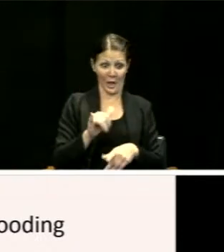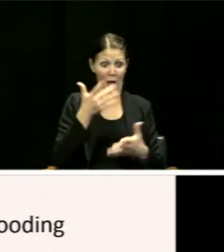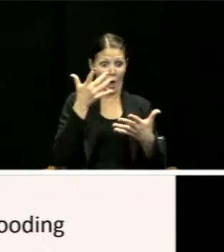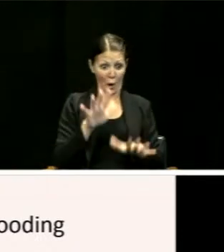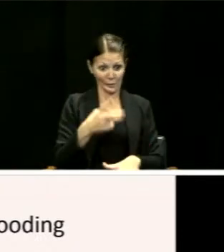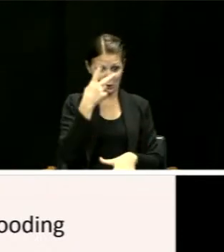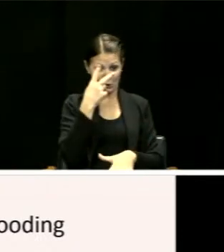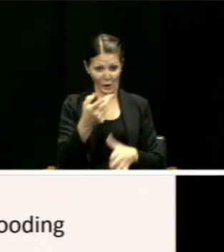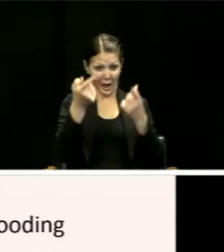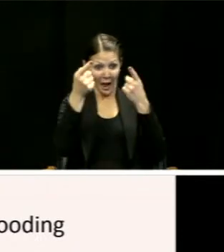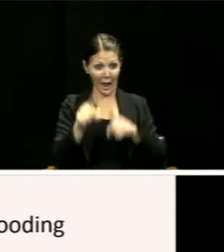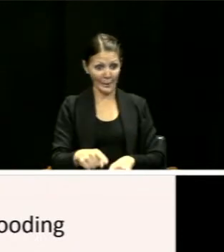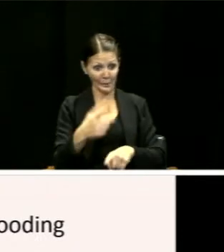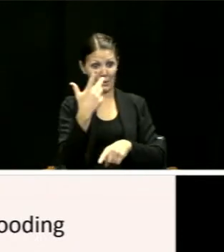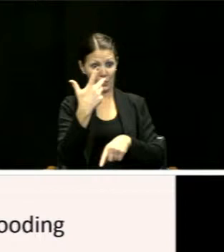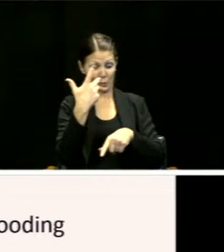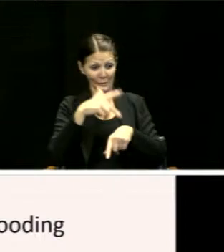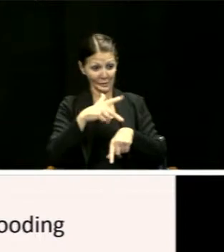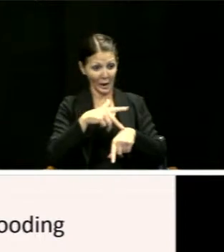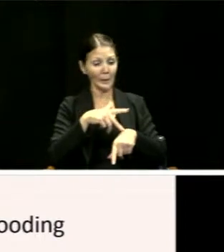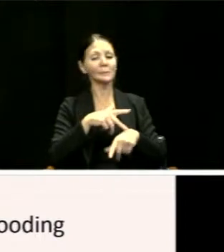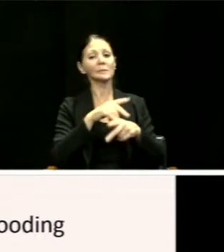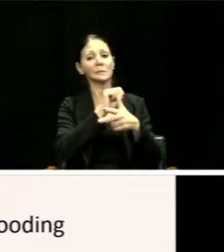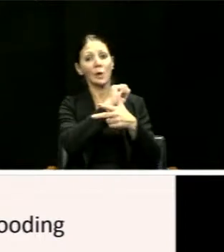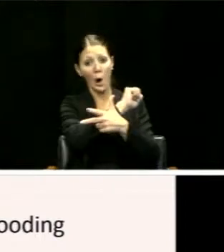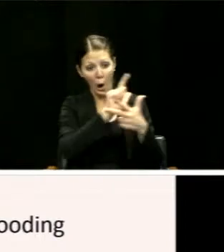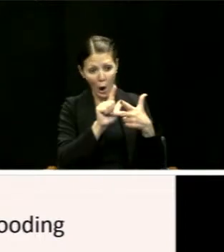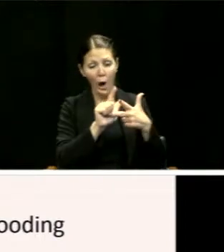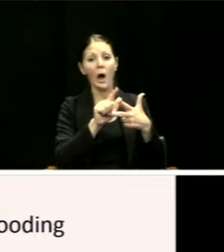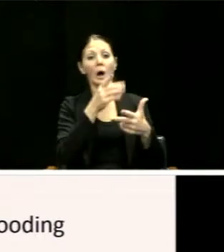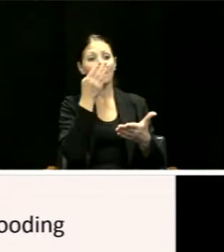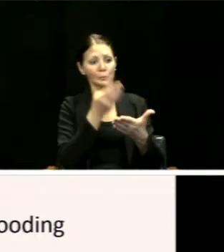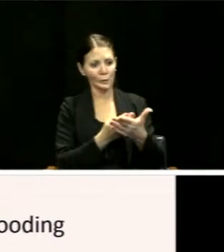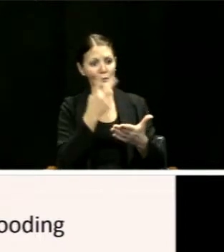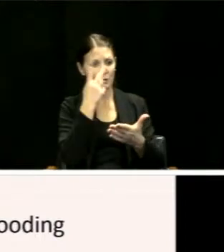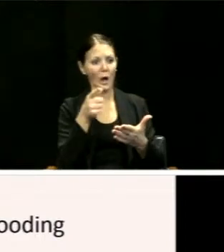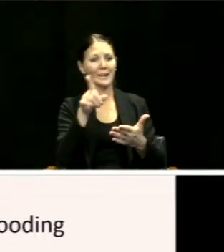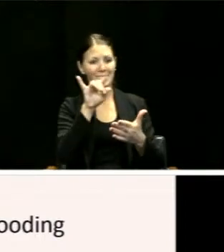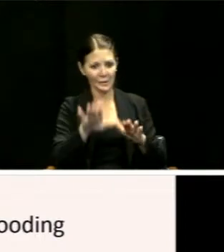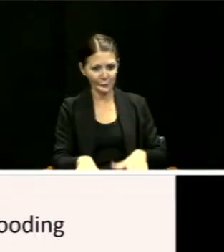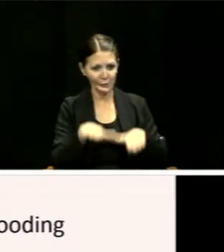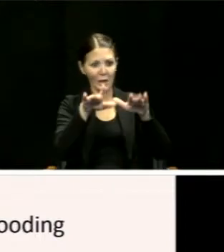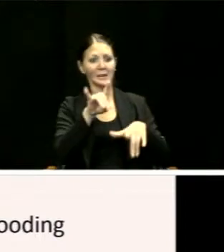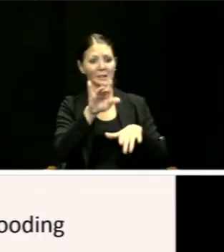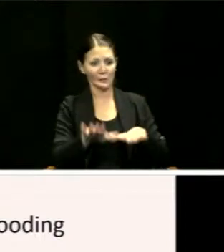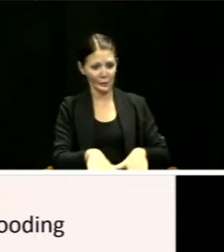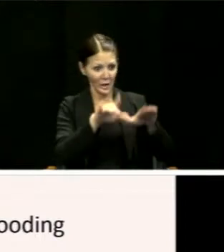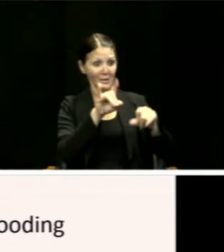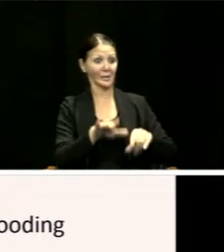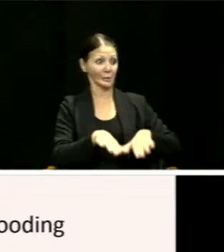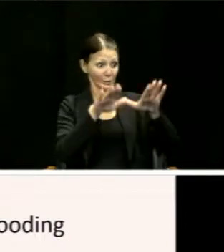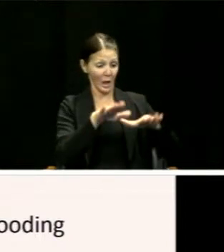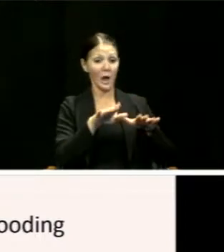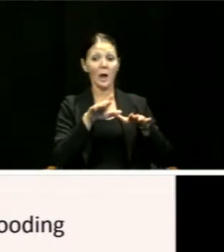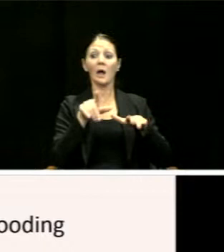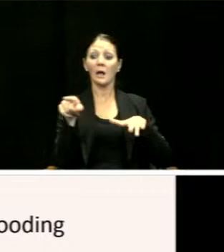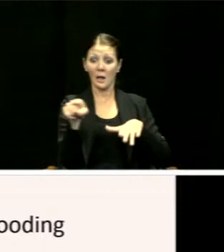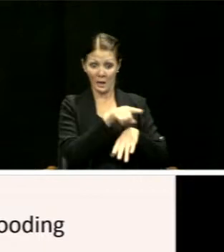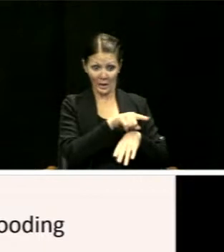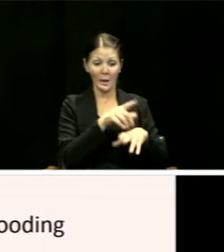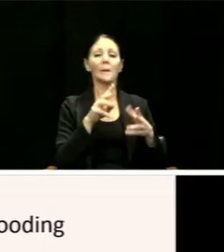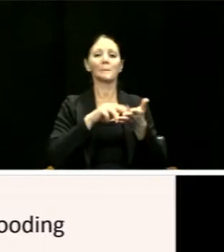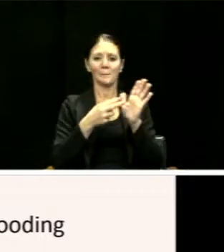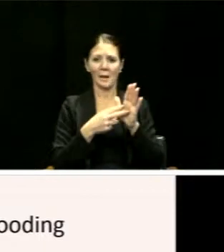3 of those, there's documented flooding, the modeled flooding for the 10-year storm, and the modeled flooding for the historical events, then